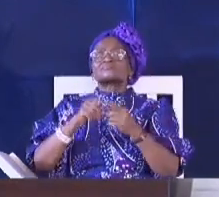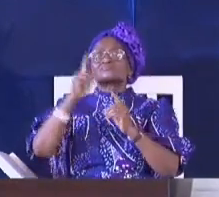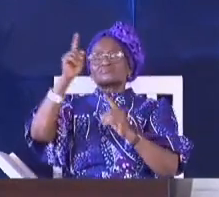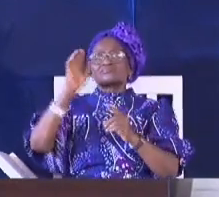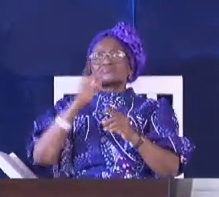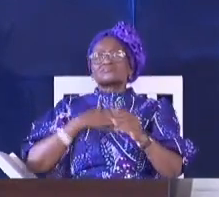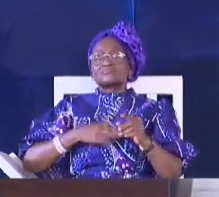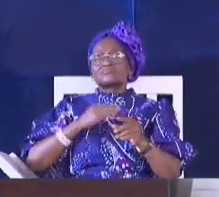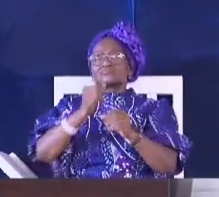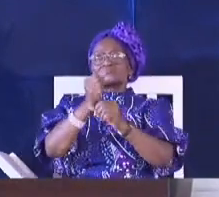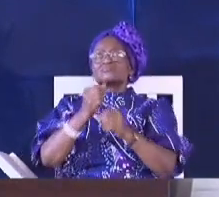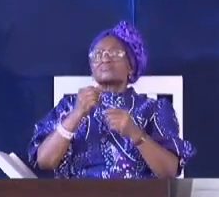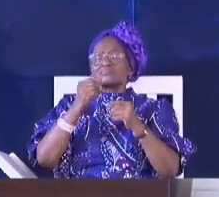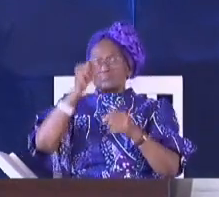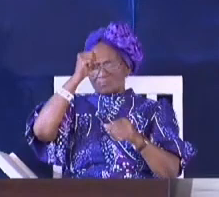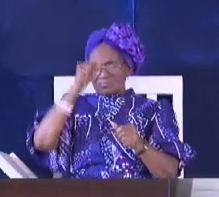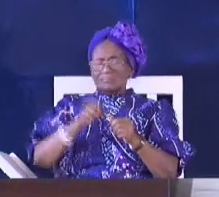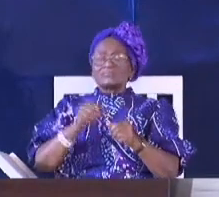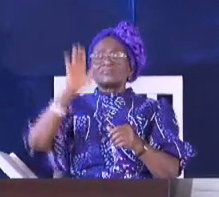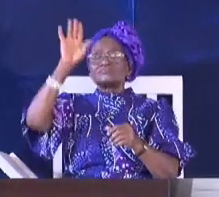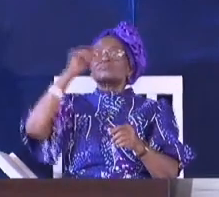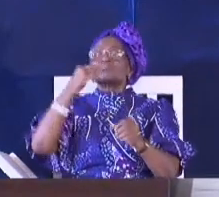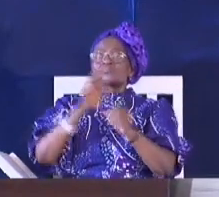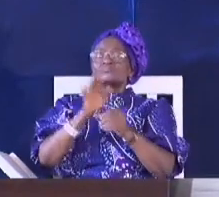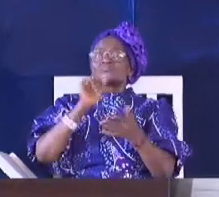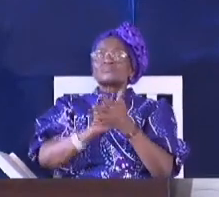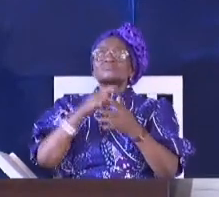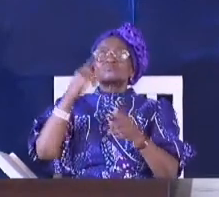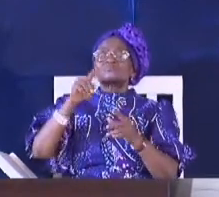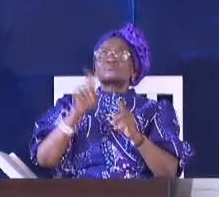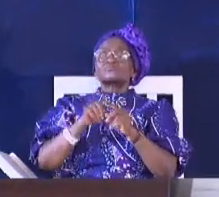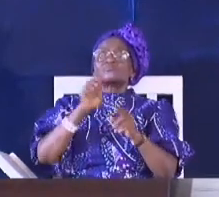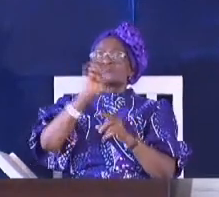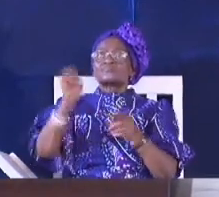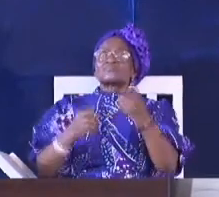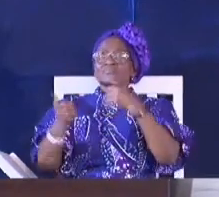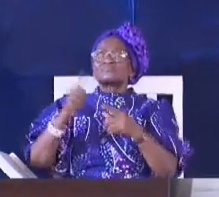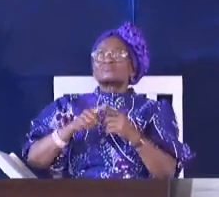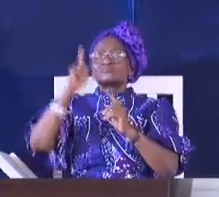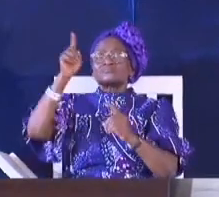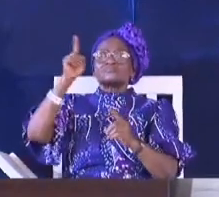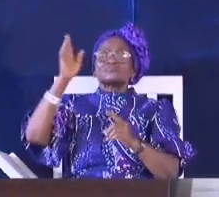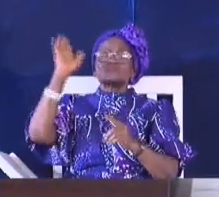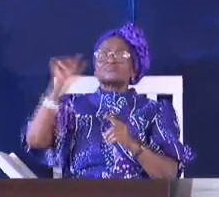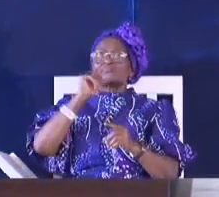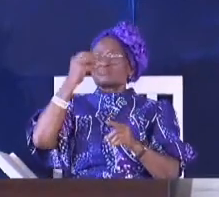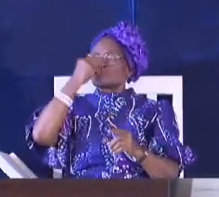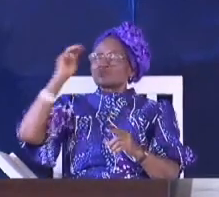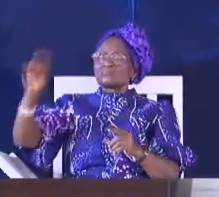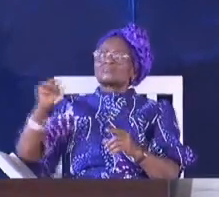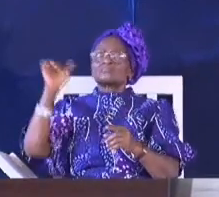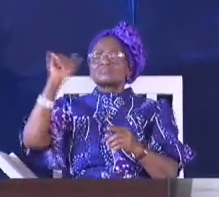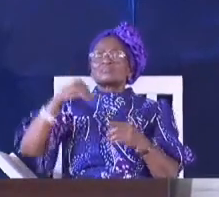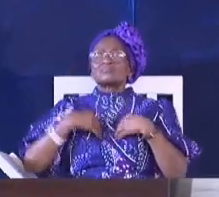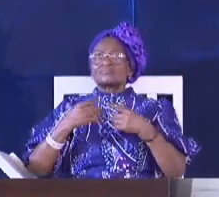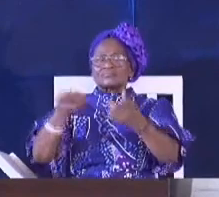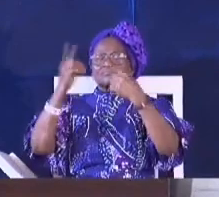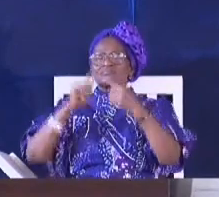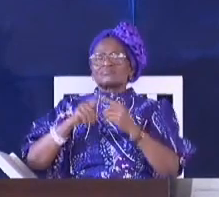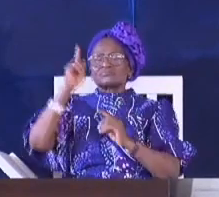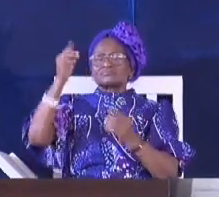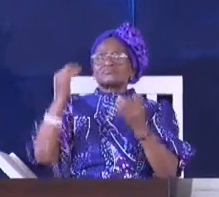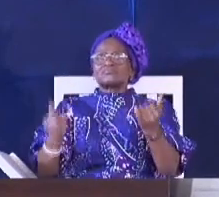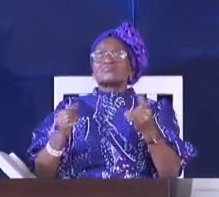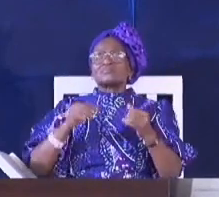Please remember your promise that whosoever will come unto you, you will no wise cast out. They have come to you now, Father,